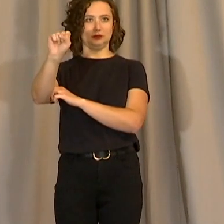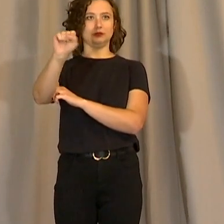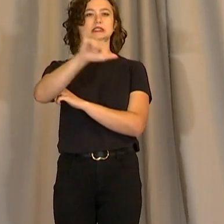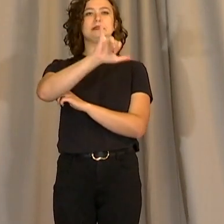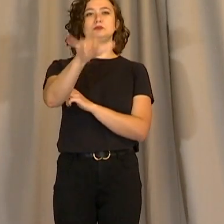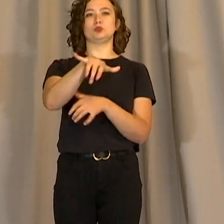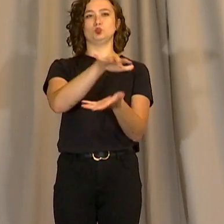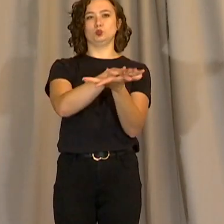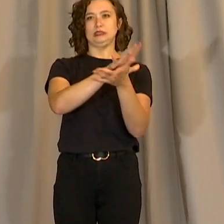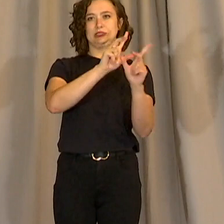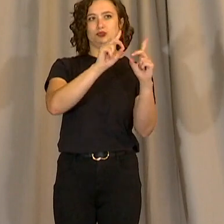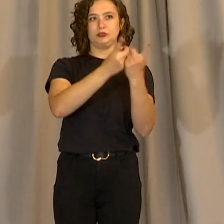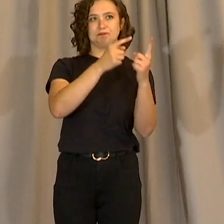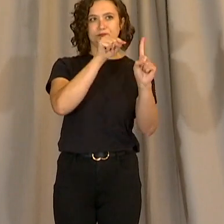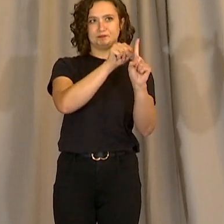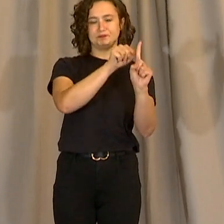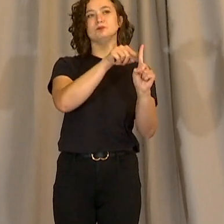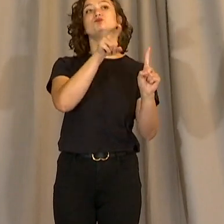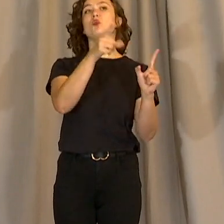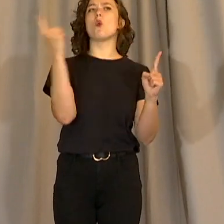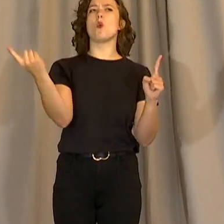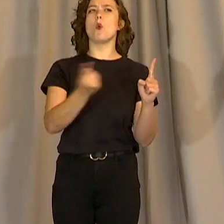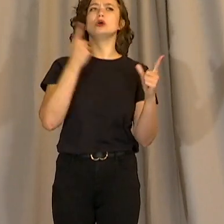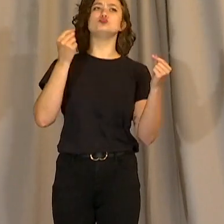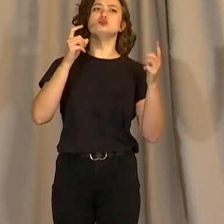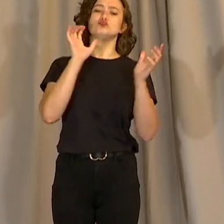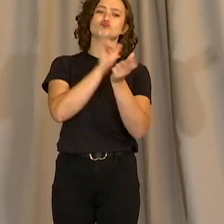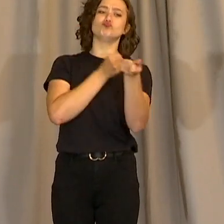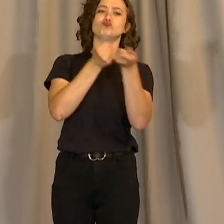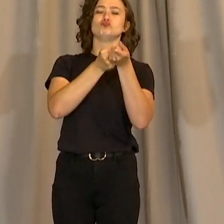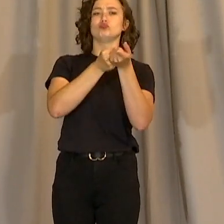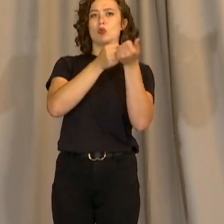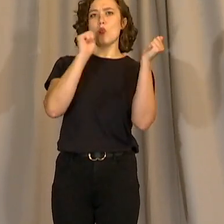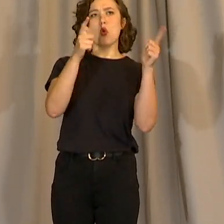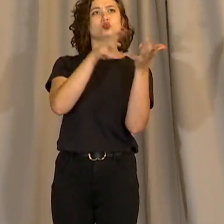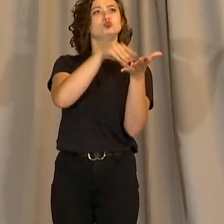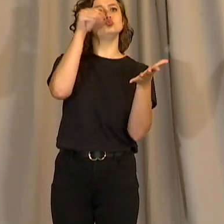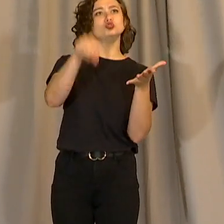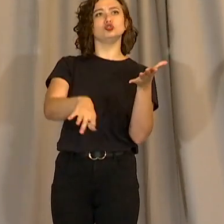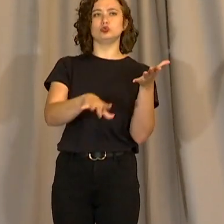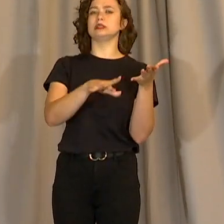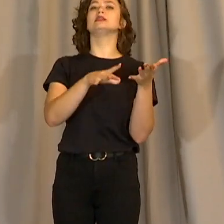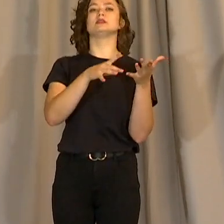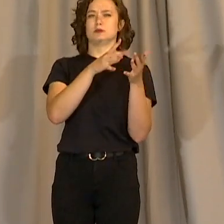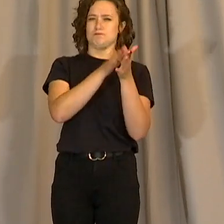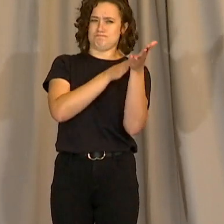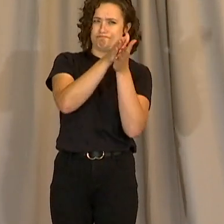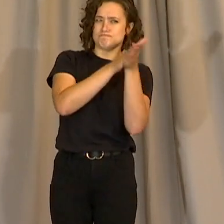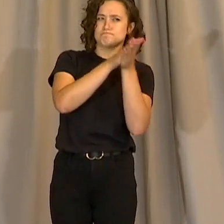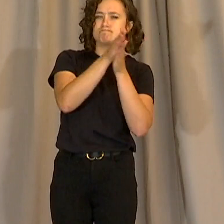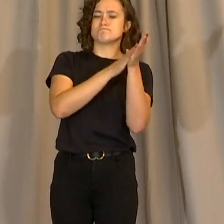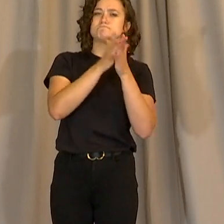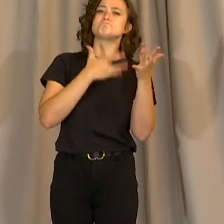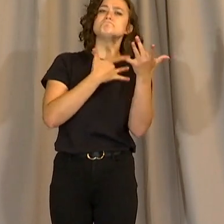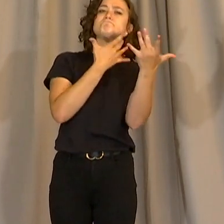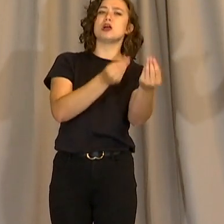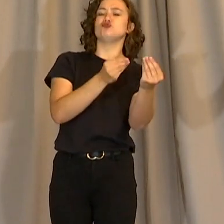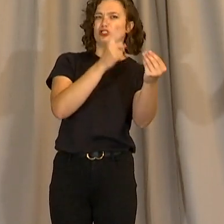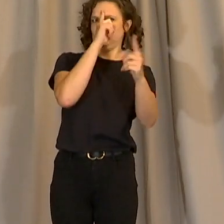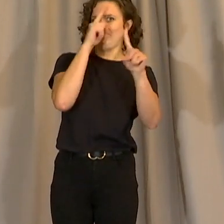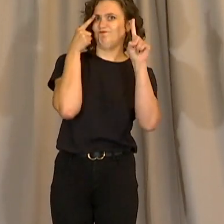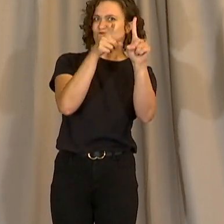Zachery-Ross always champions the education of all students with conviction, compassion, and determination. Her expertise